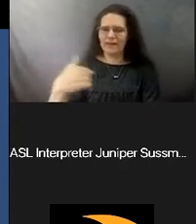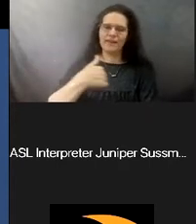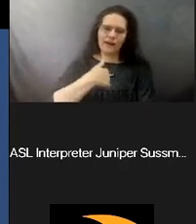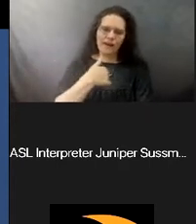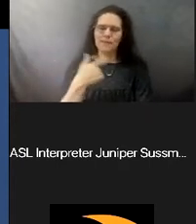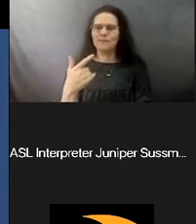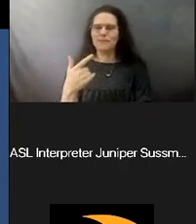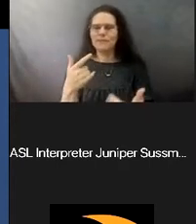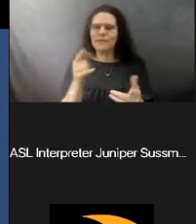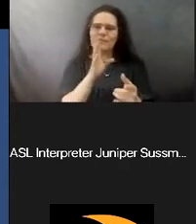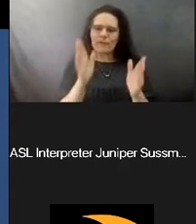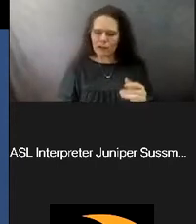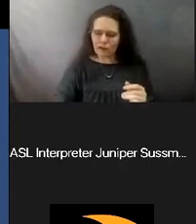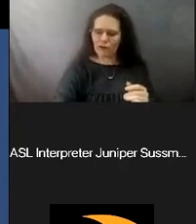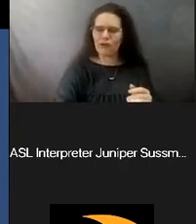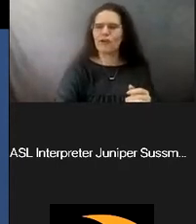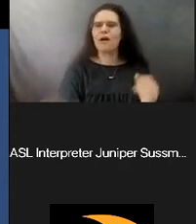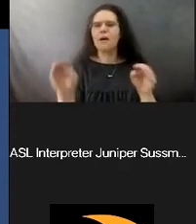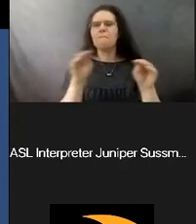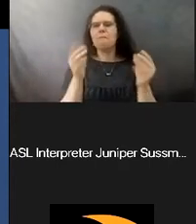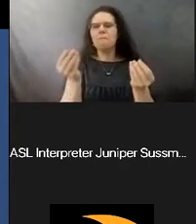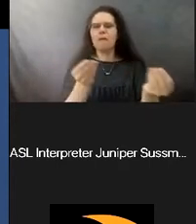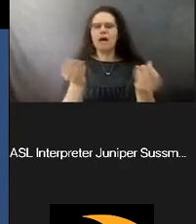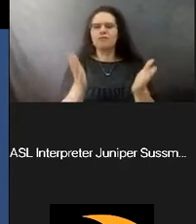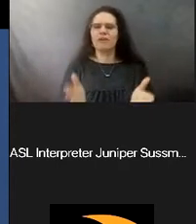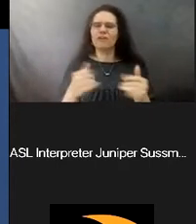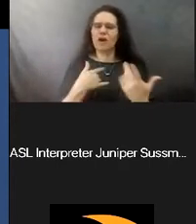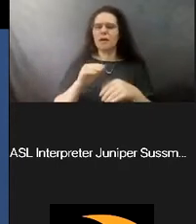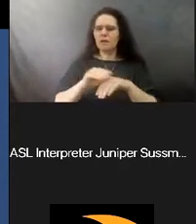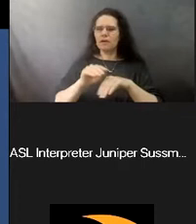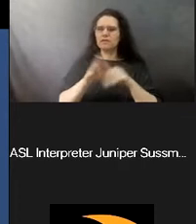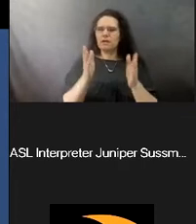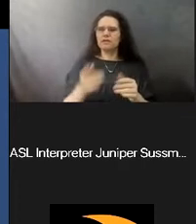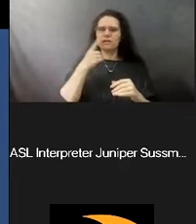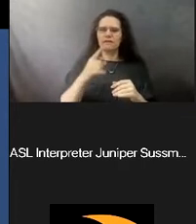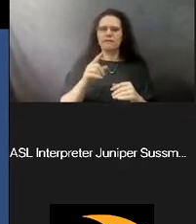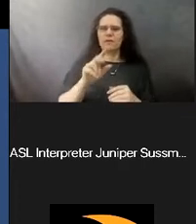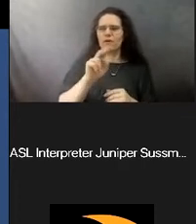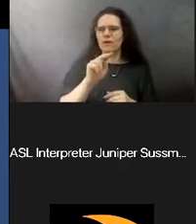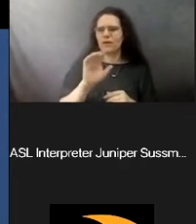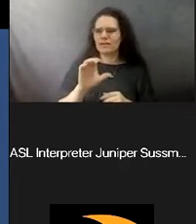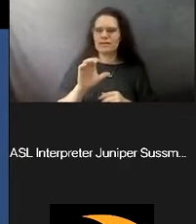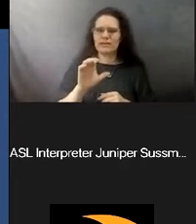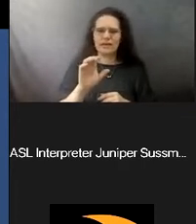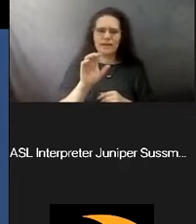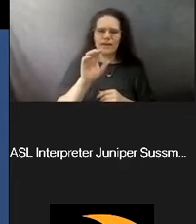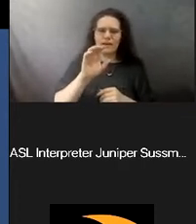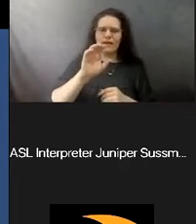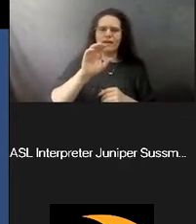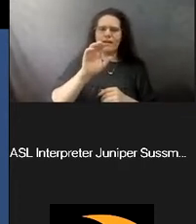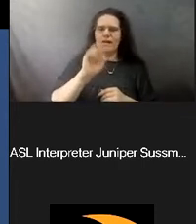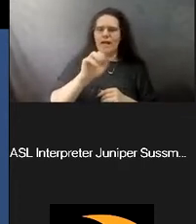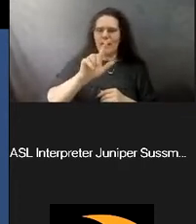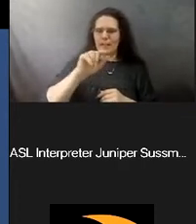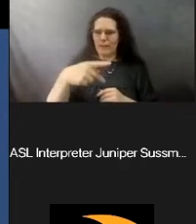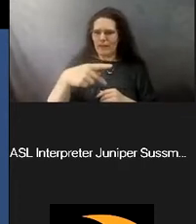am a consultant for the National Center for Medical Legal Partnerships and have nearly 20 years of experience working as a